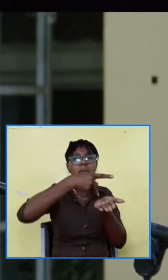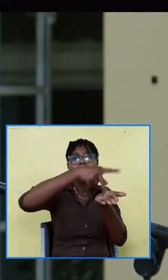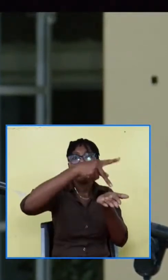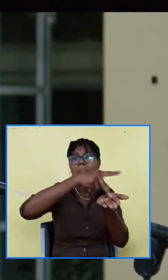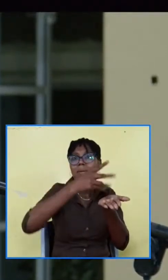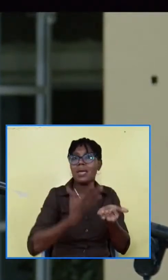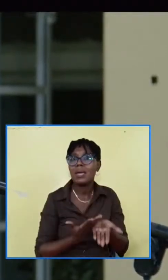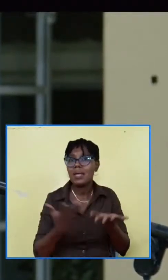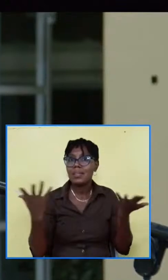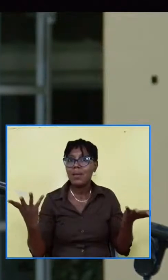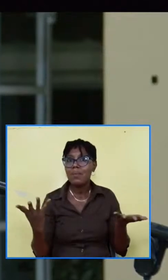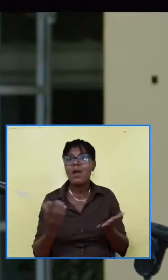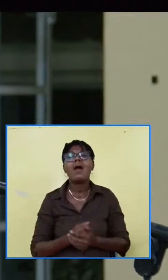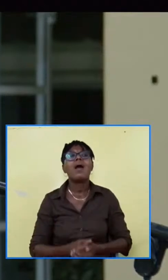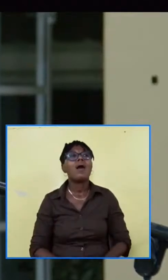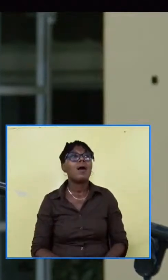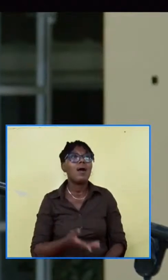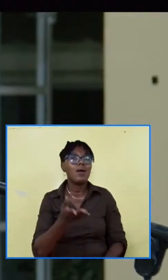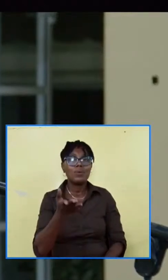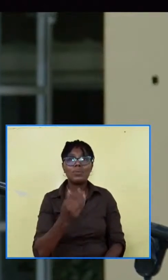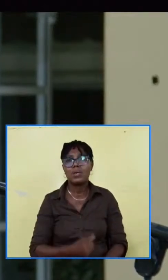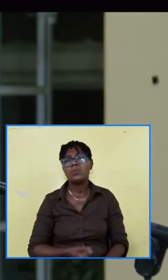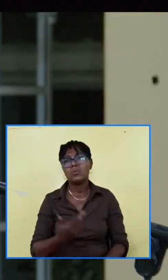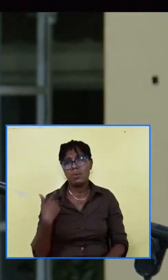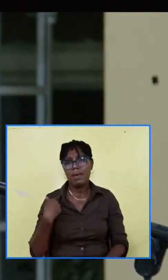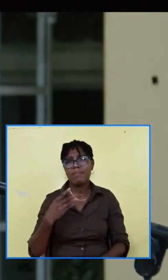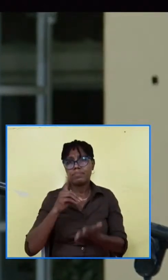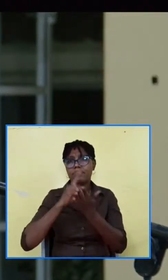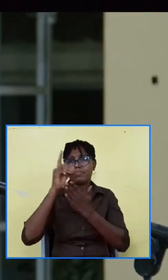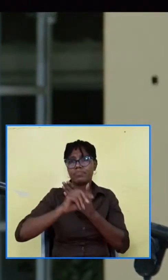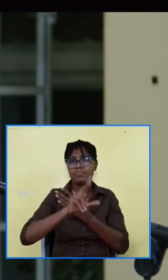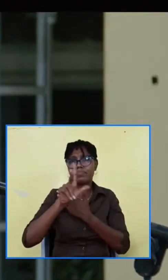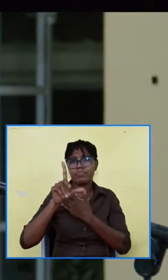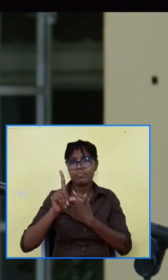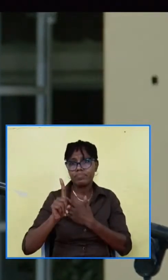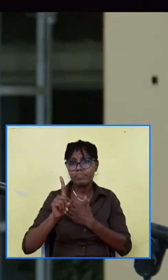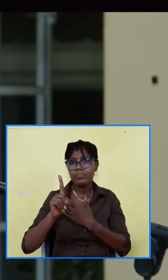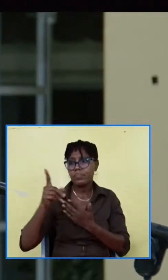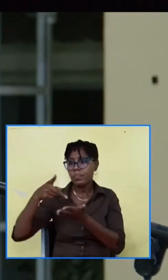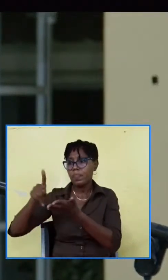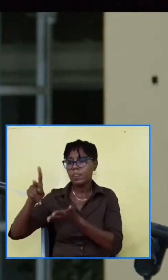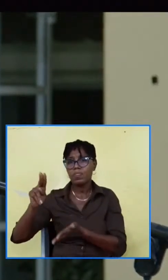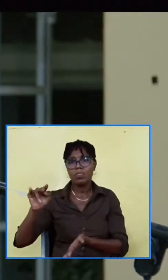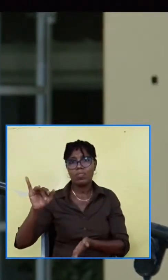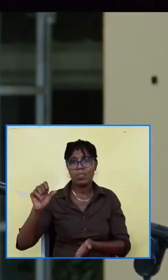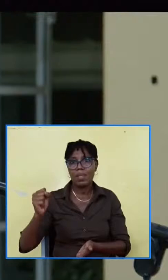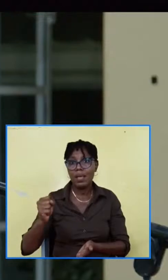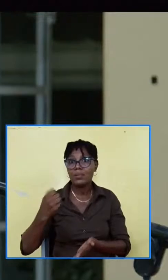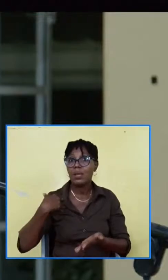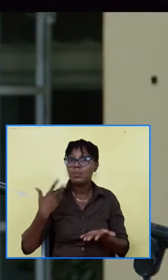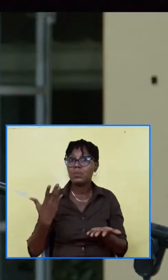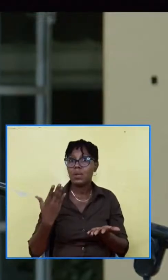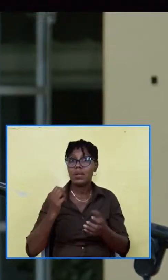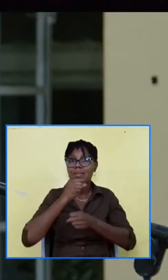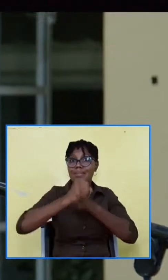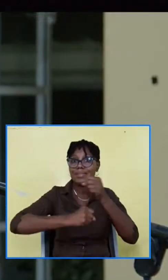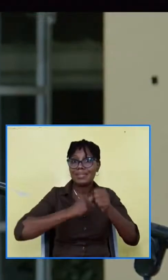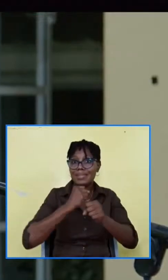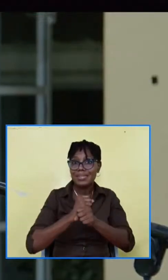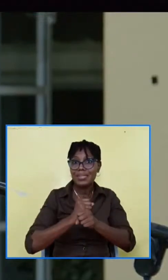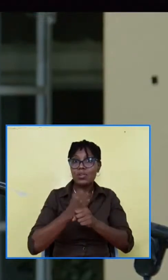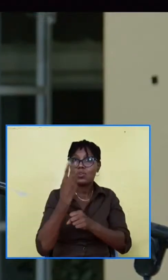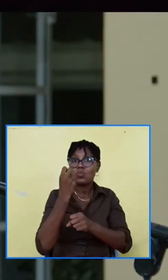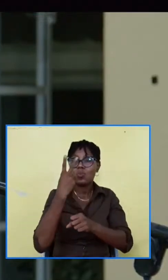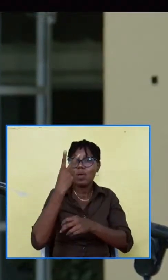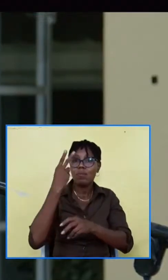you have up to December 31st to make your contributions. So we are going to look at that. Certainly, if we